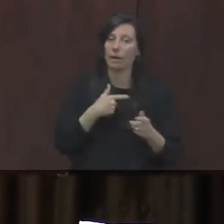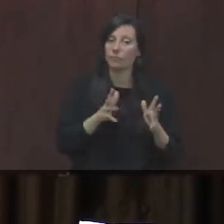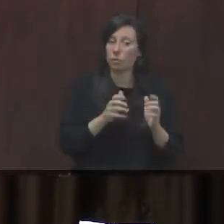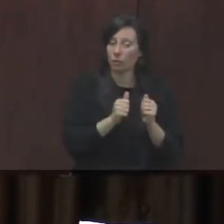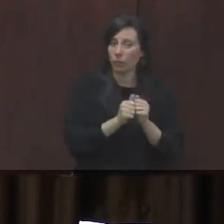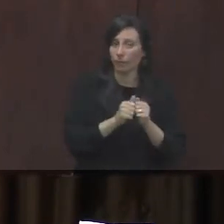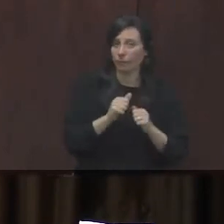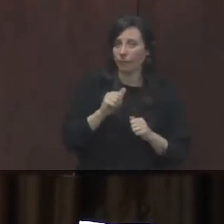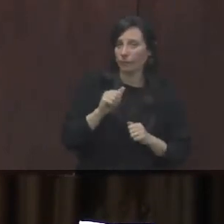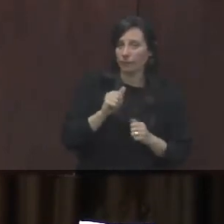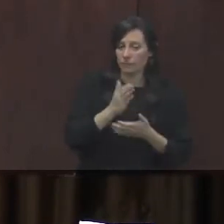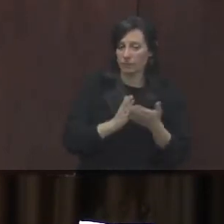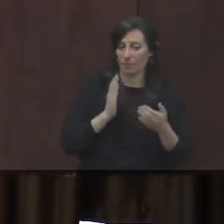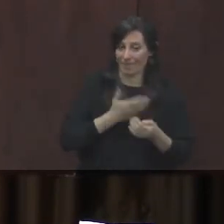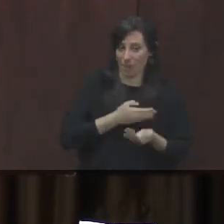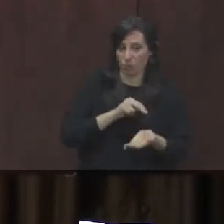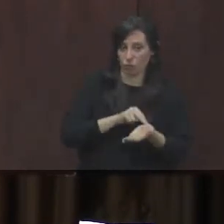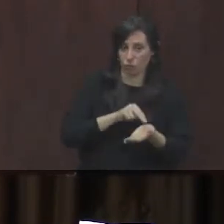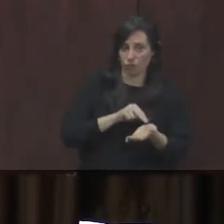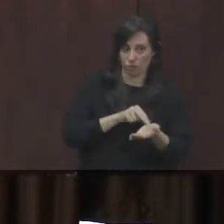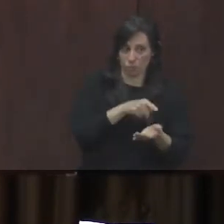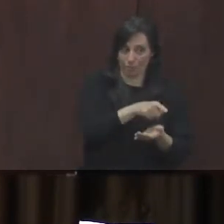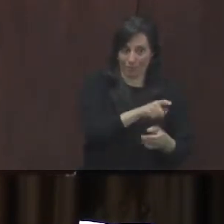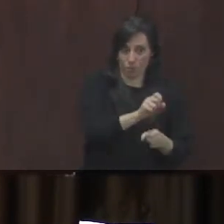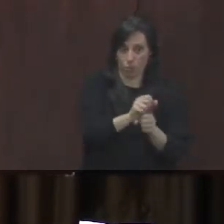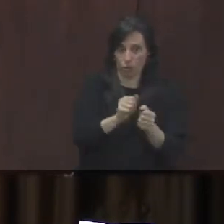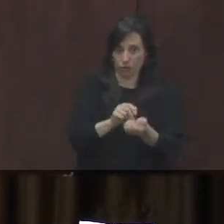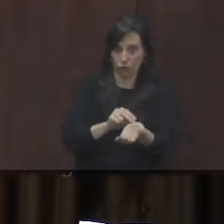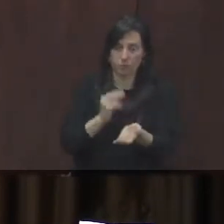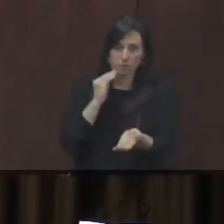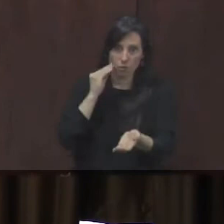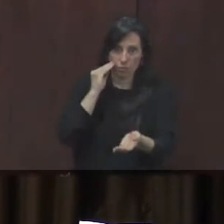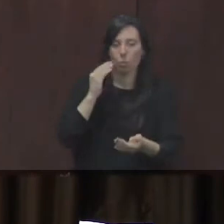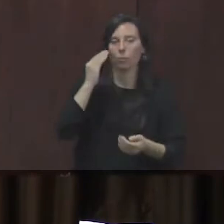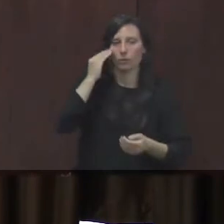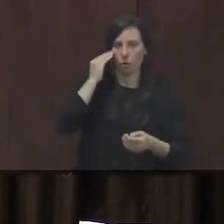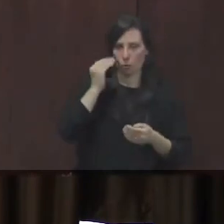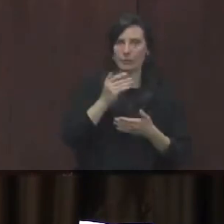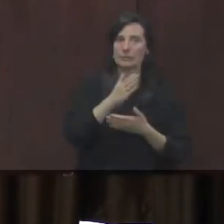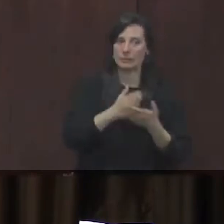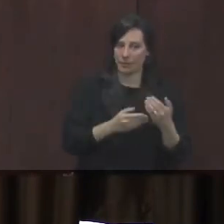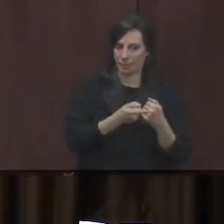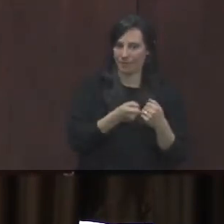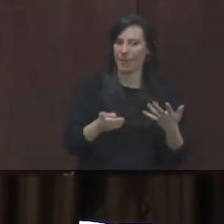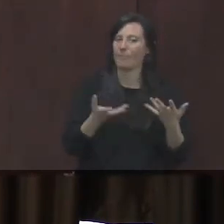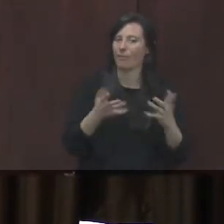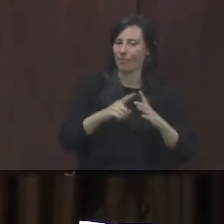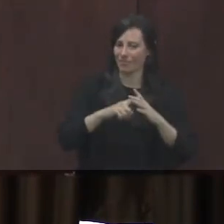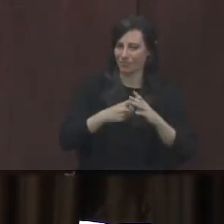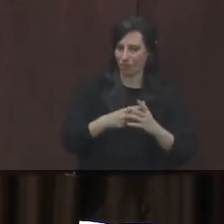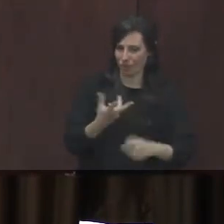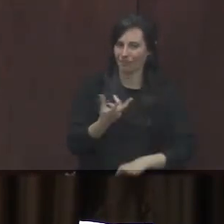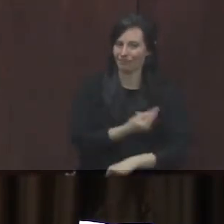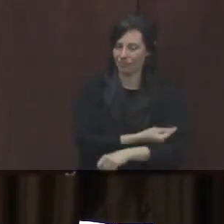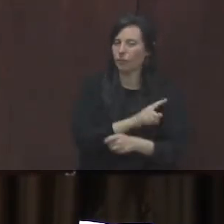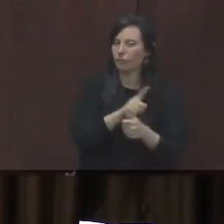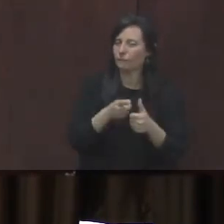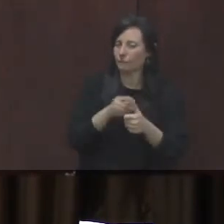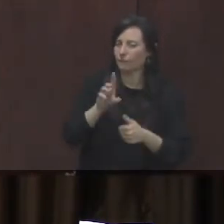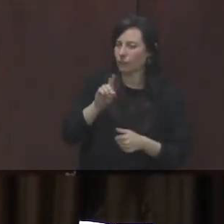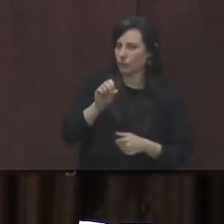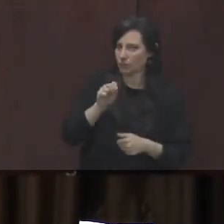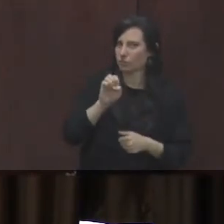who are working with long-term care facilities is that we do know that some of them are starting to get vaccinated or already have gotten their first dose through that